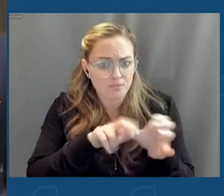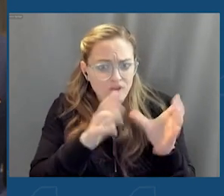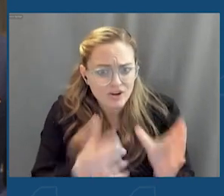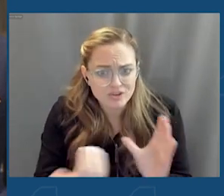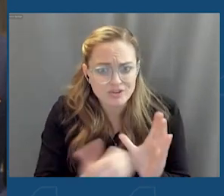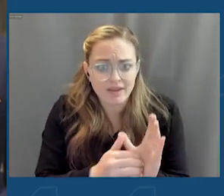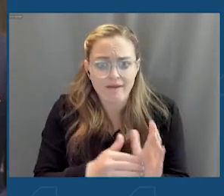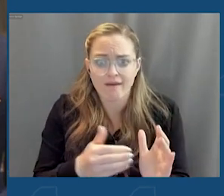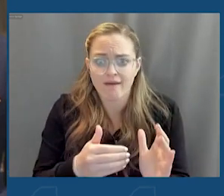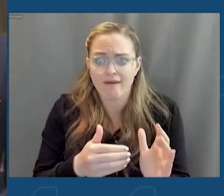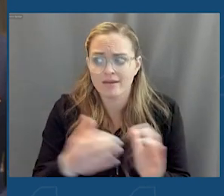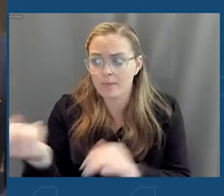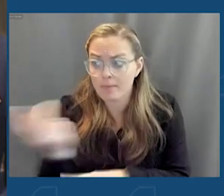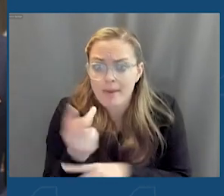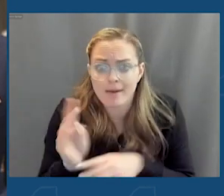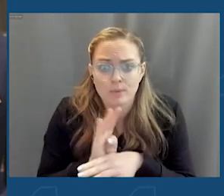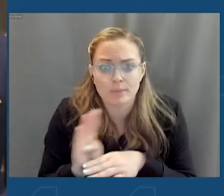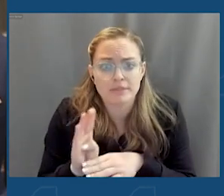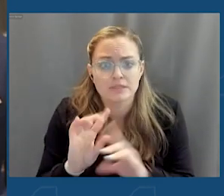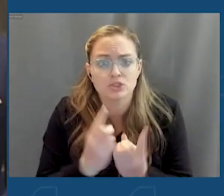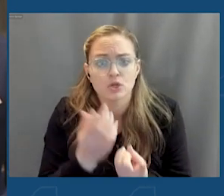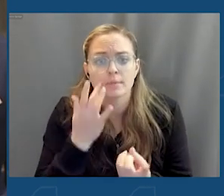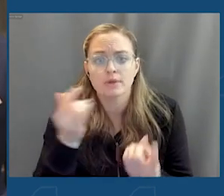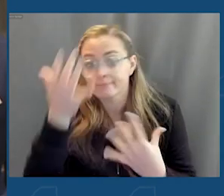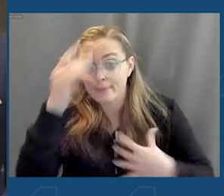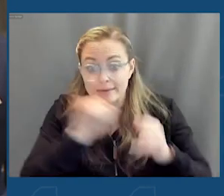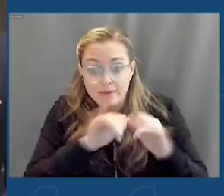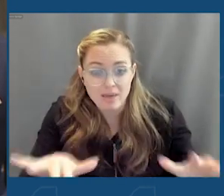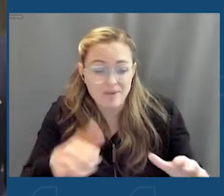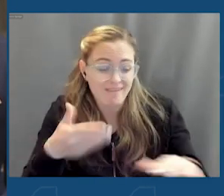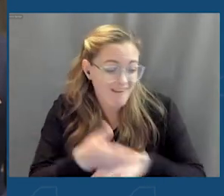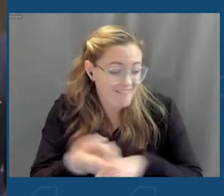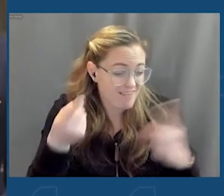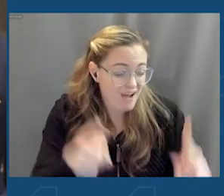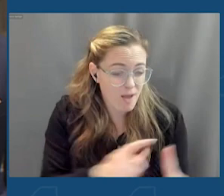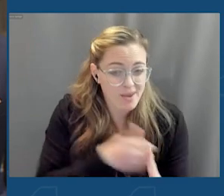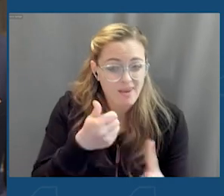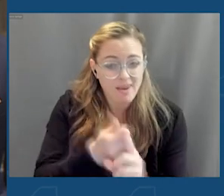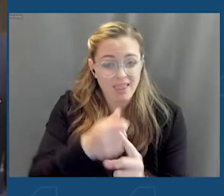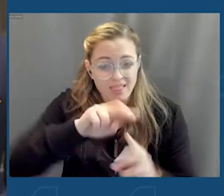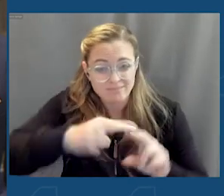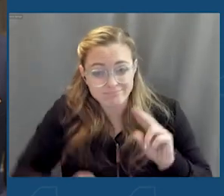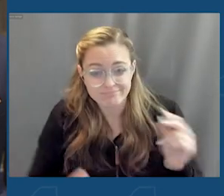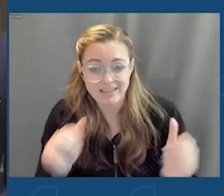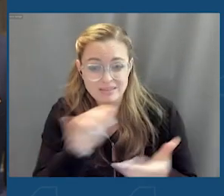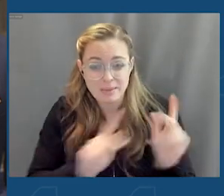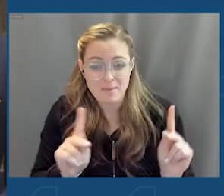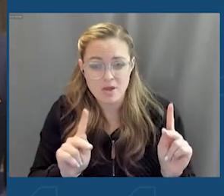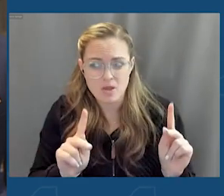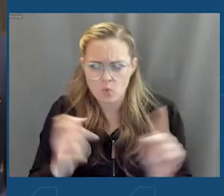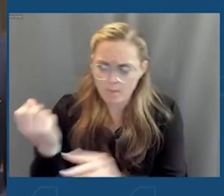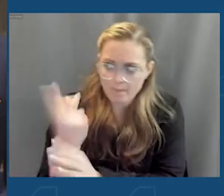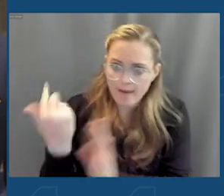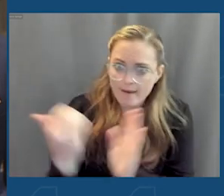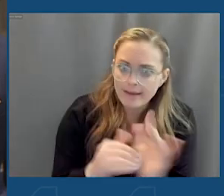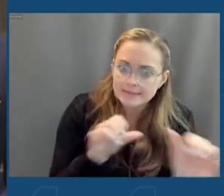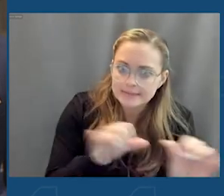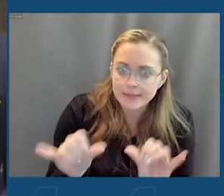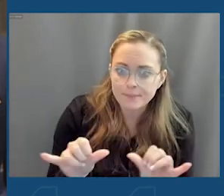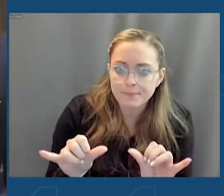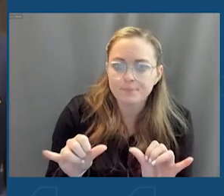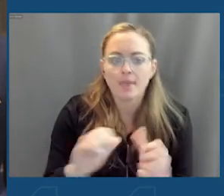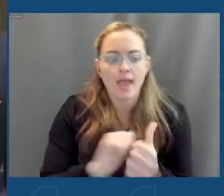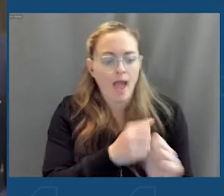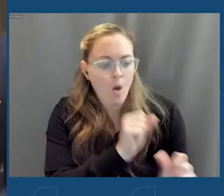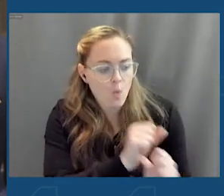back to our business districts because of the pandemic. So there's been a lot of shifts in society and how we work and where we work. And we